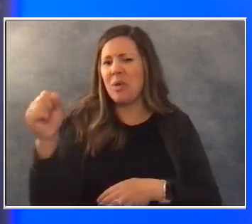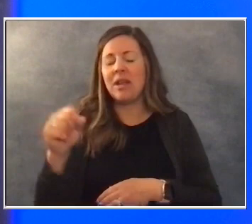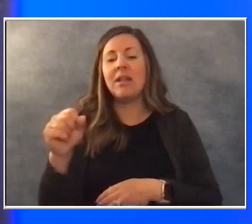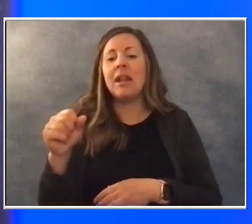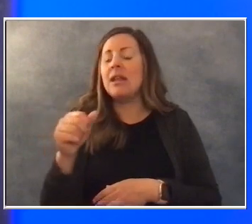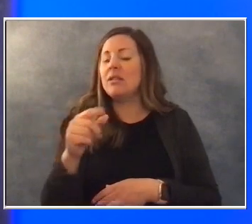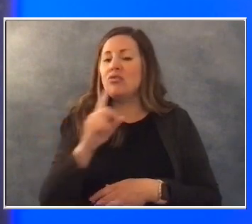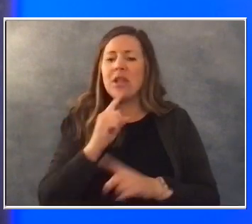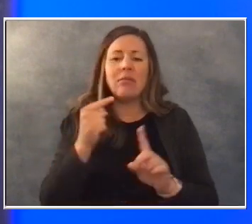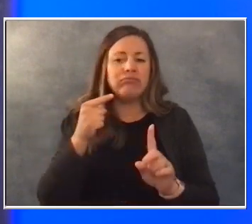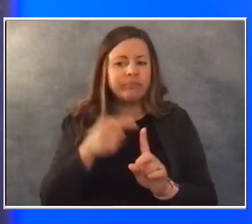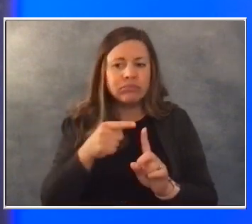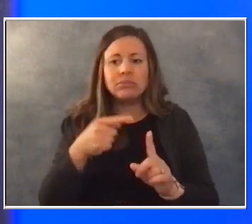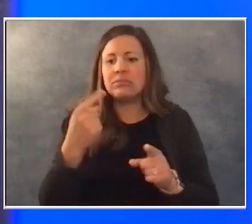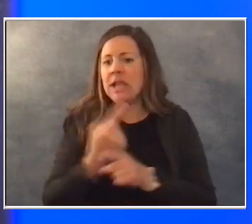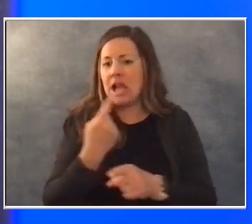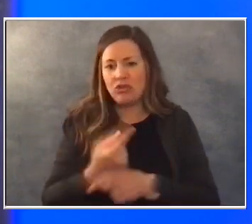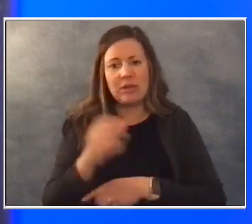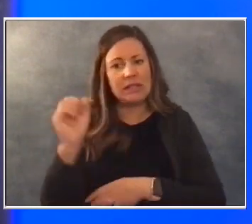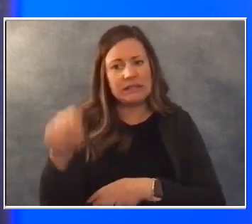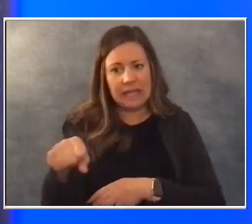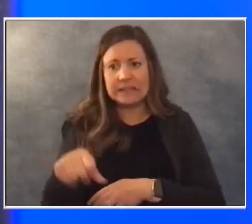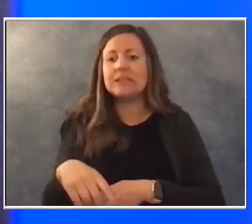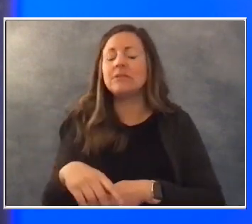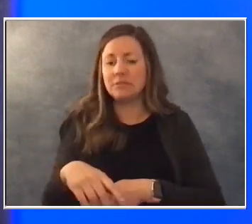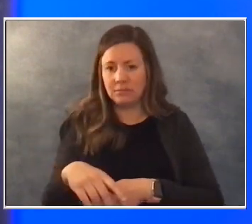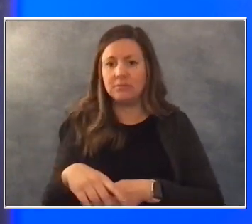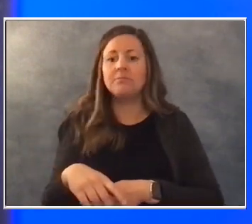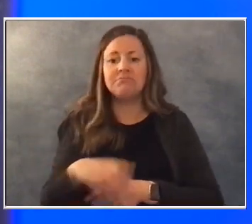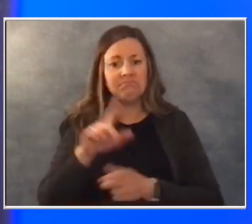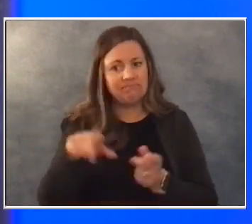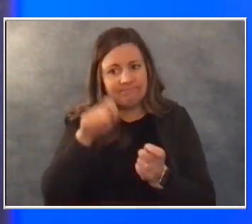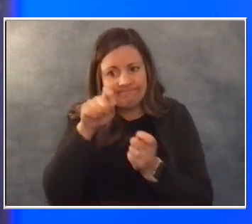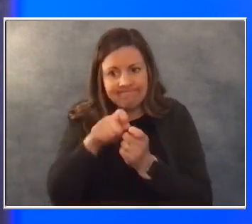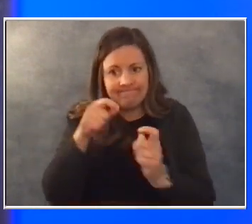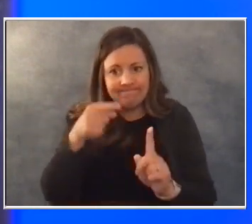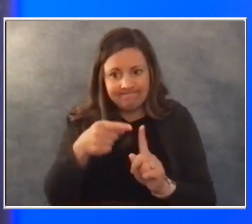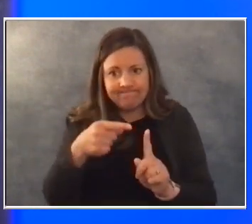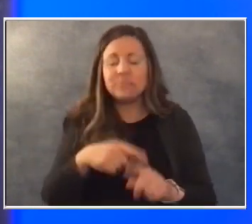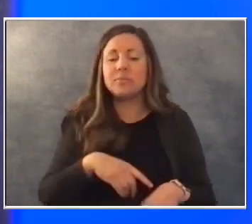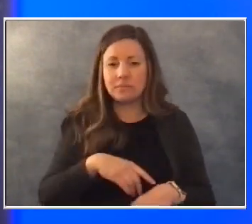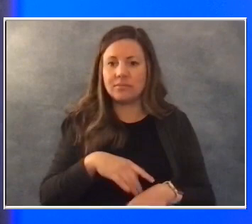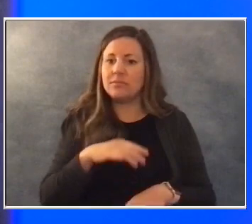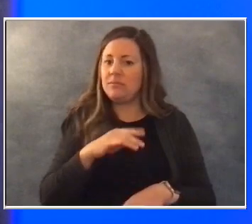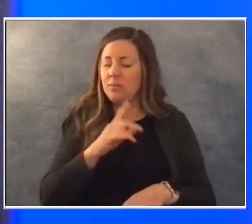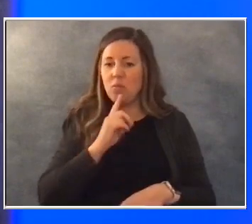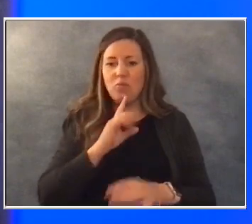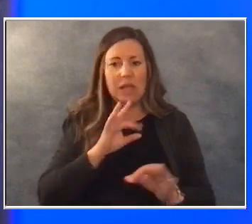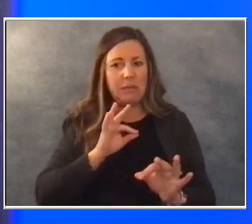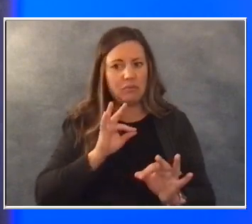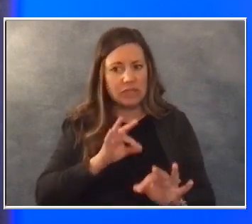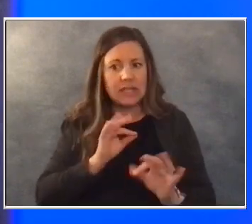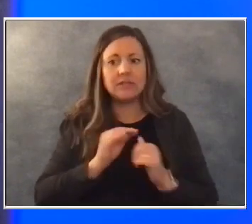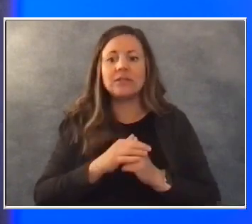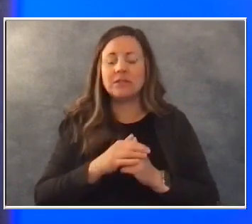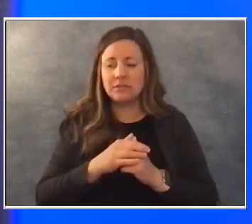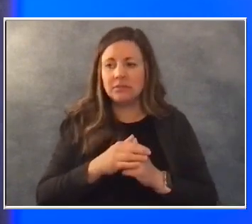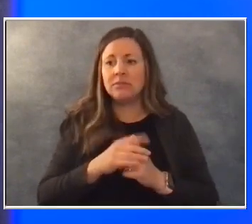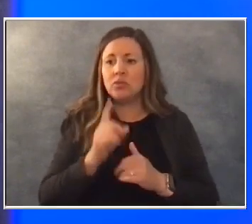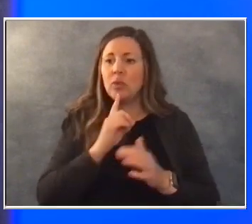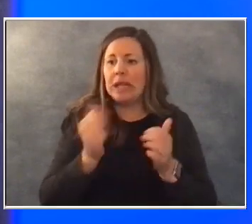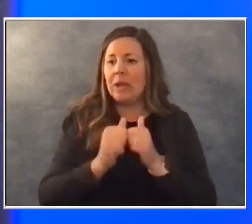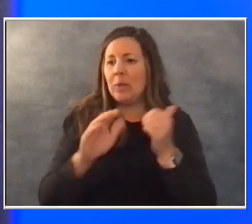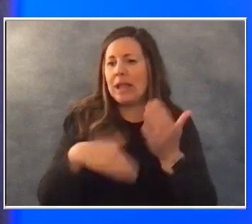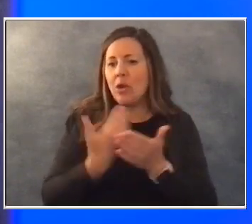its sensitivity as well as specificity. So that's how precise we can get. When we look at all the studies,